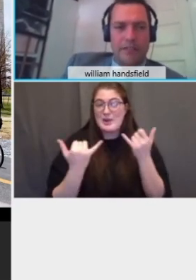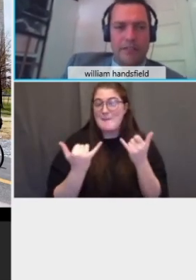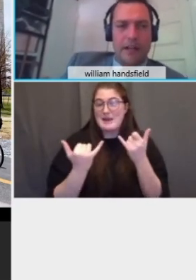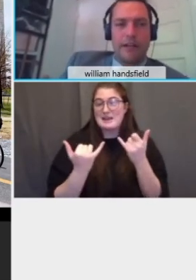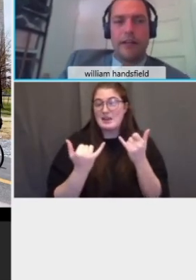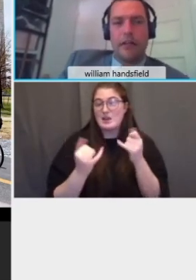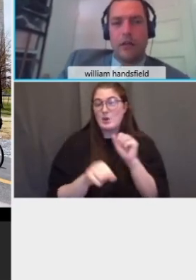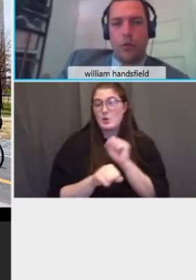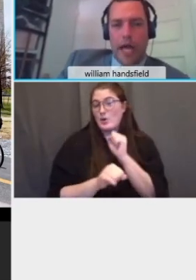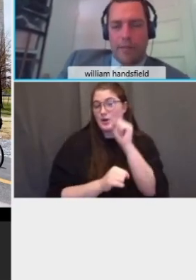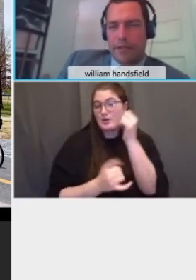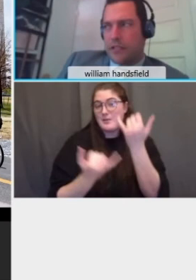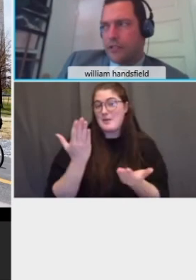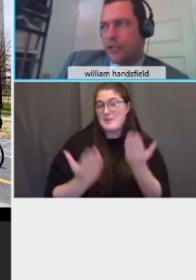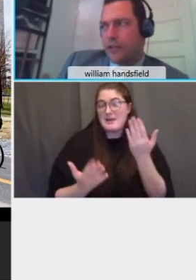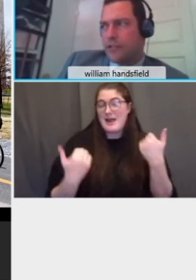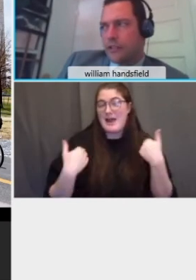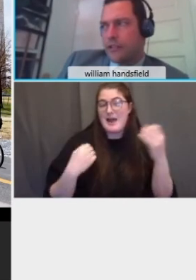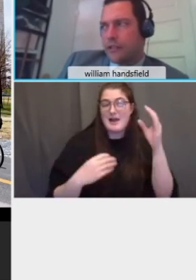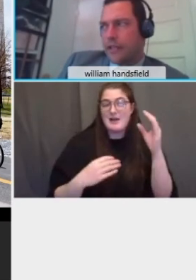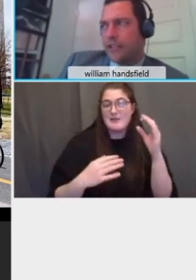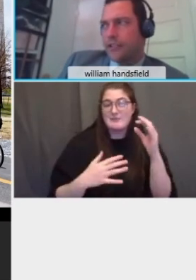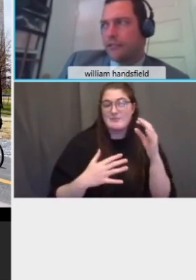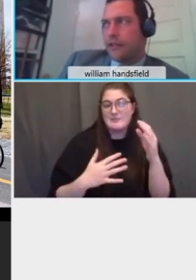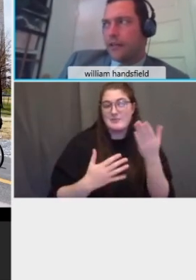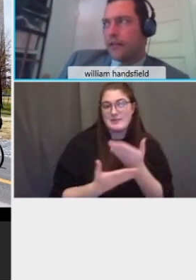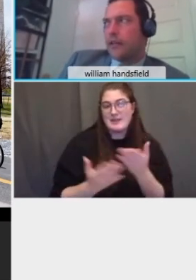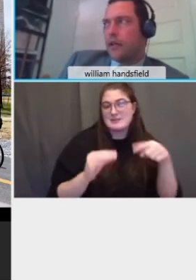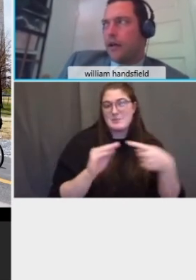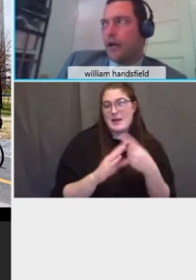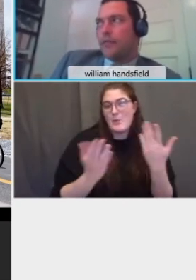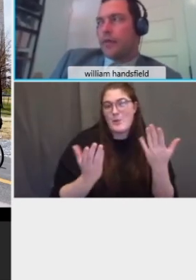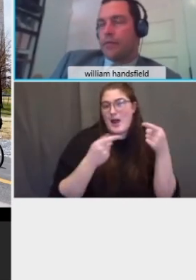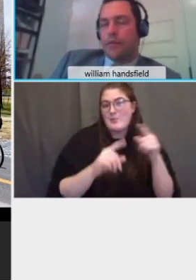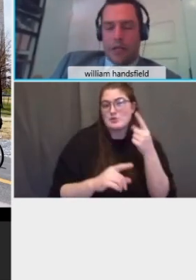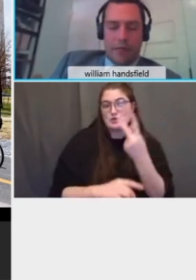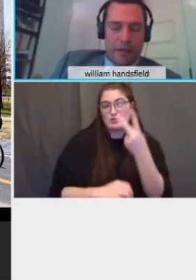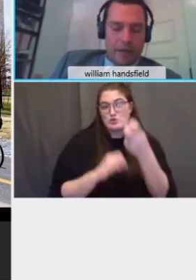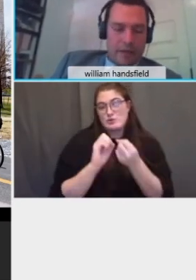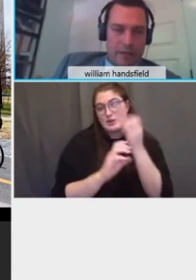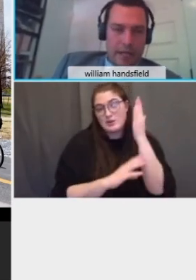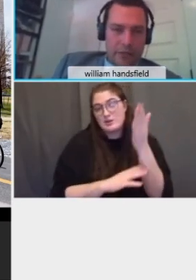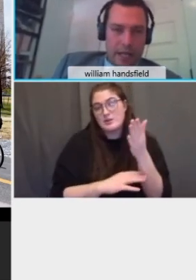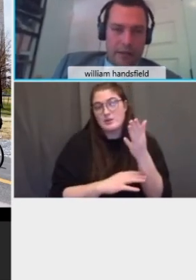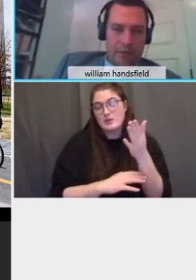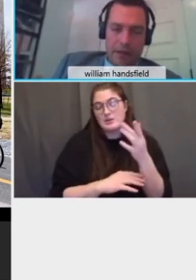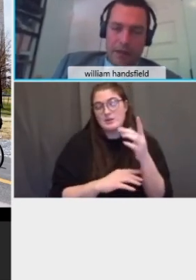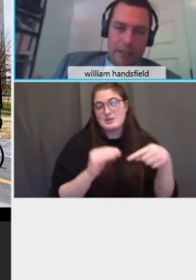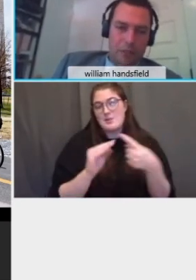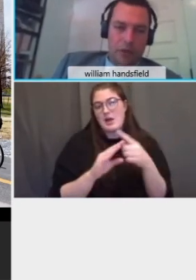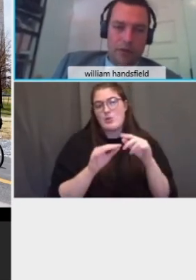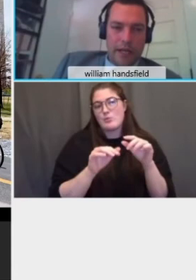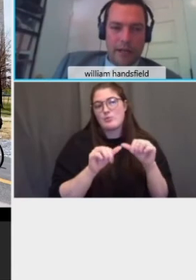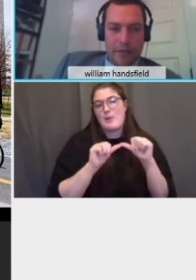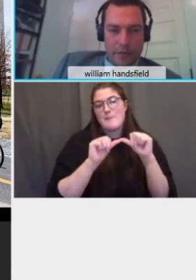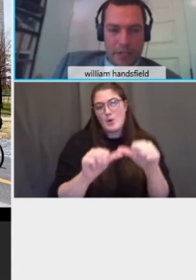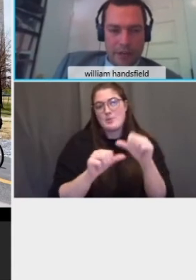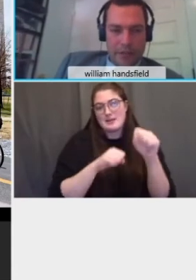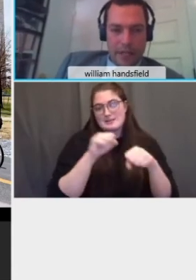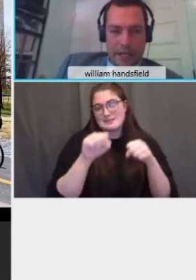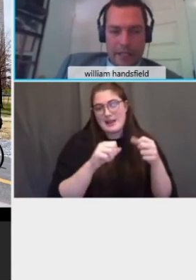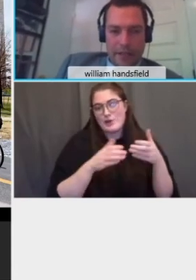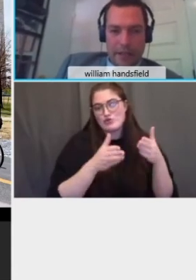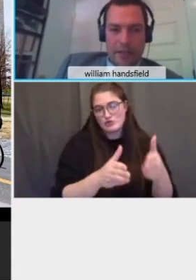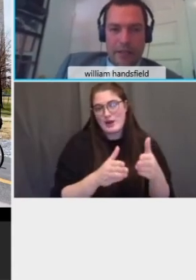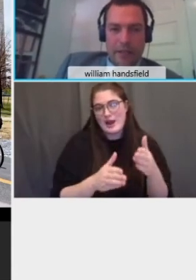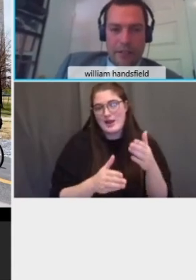have opinions on what happens in 2 years and the nature of the permanent cycle track. Probably much more like on the